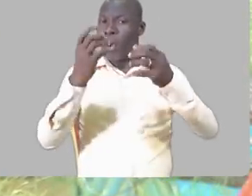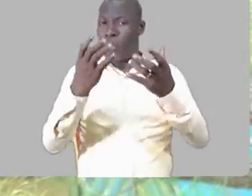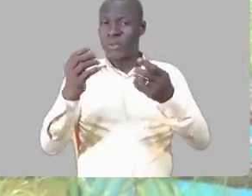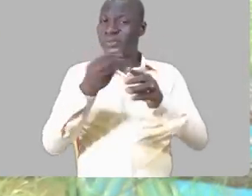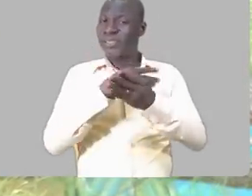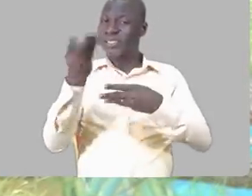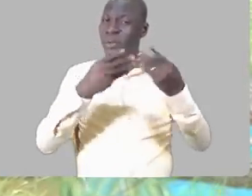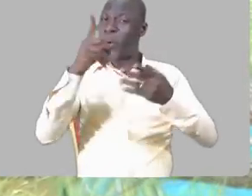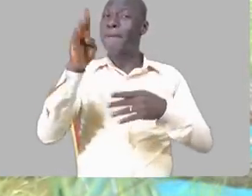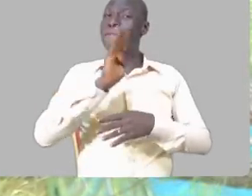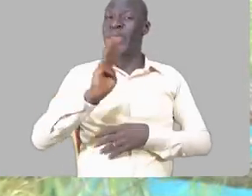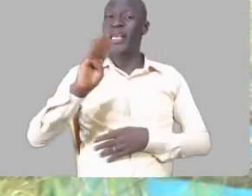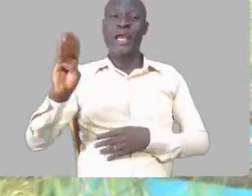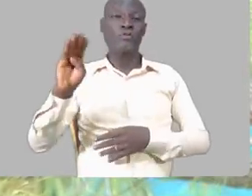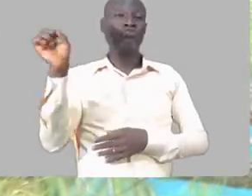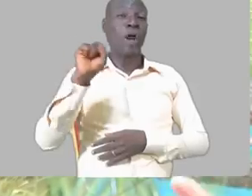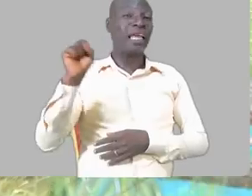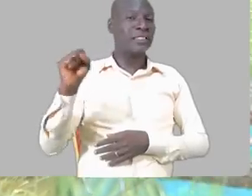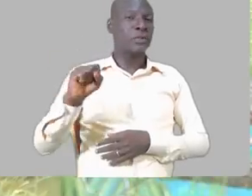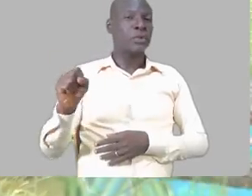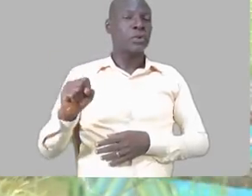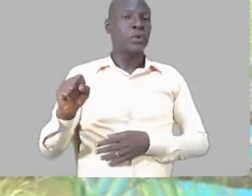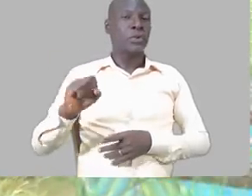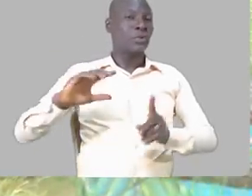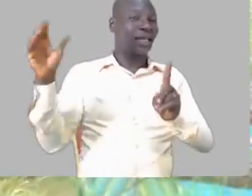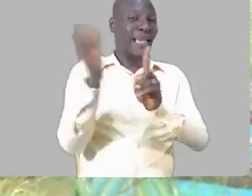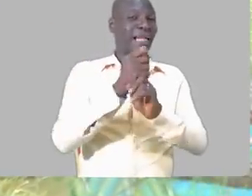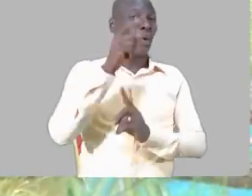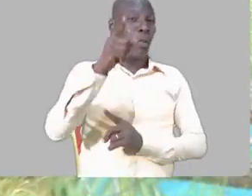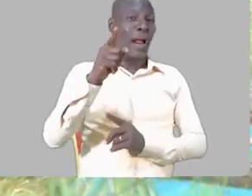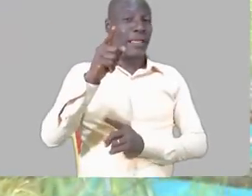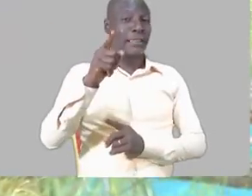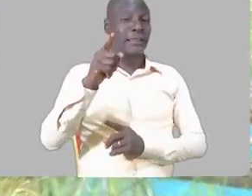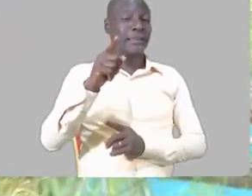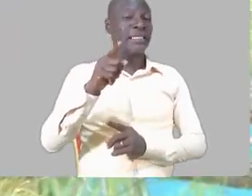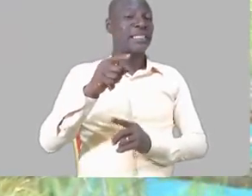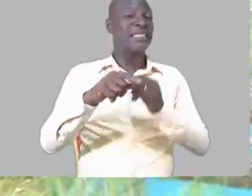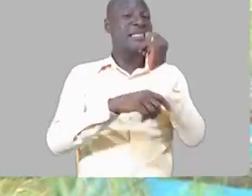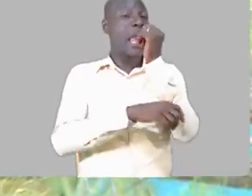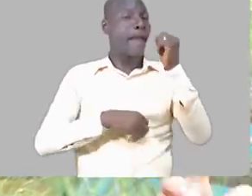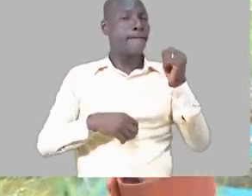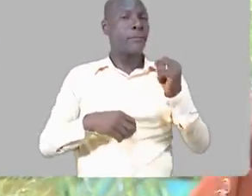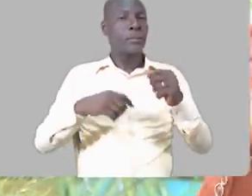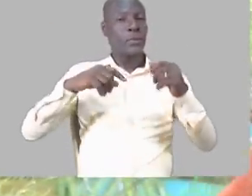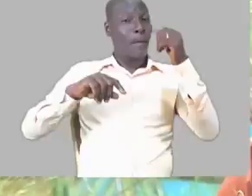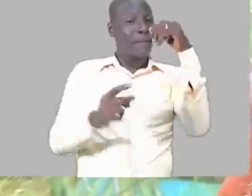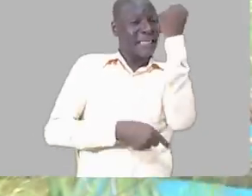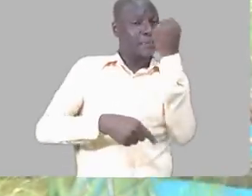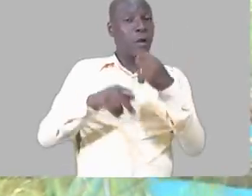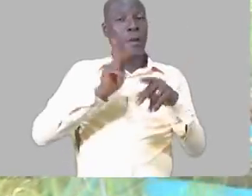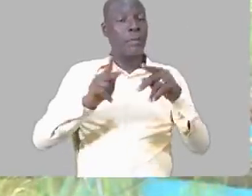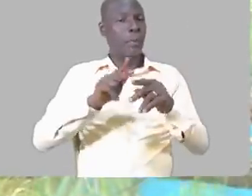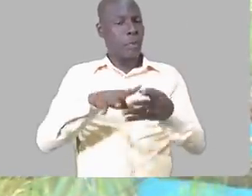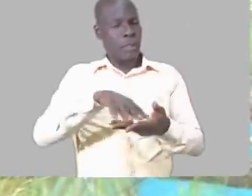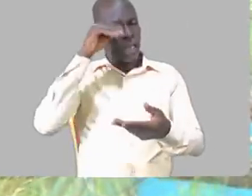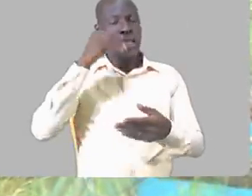spend $1 billion. Now the ache one criminal, now a punishment one. Ama abanfo yina esunya